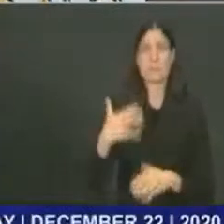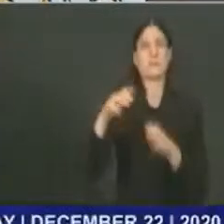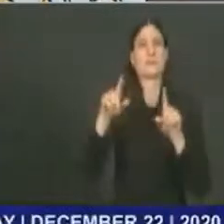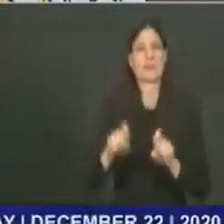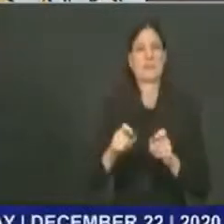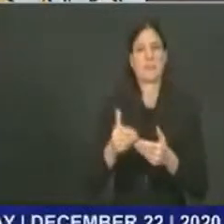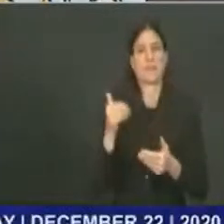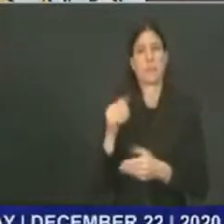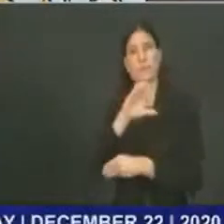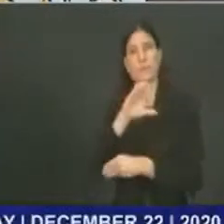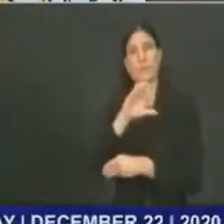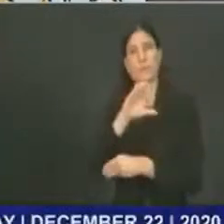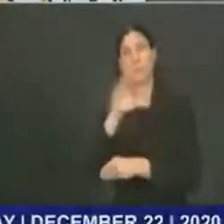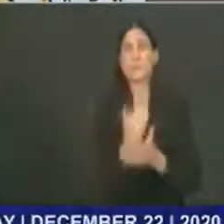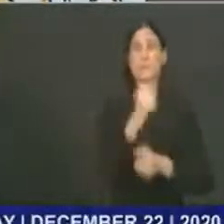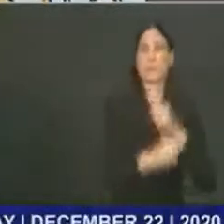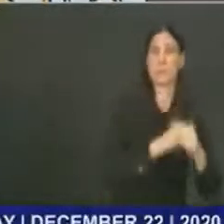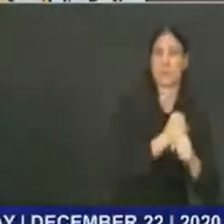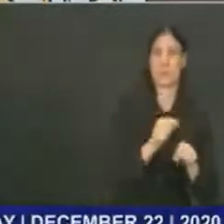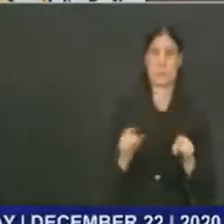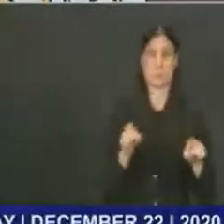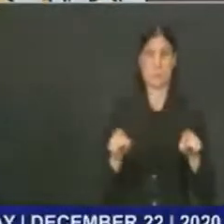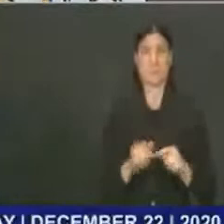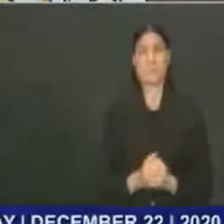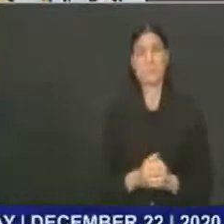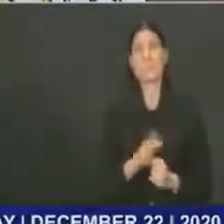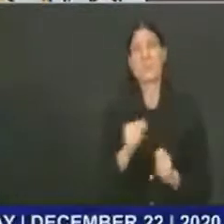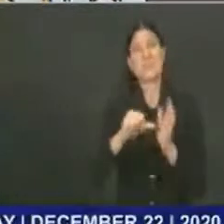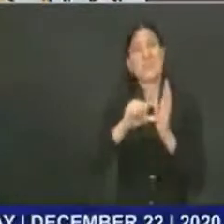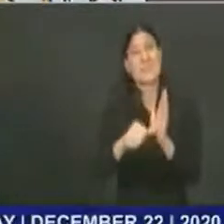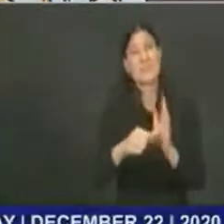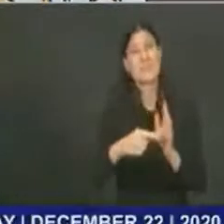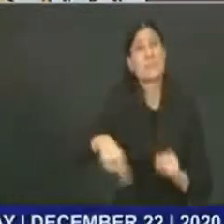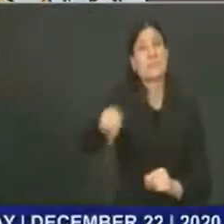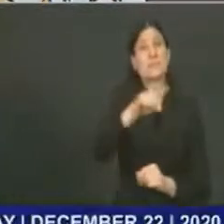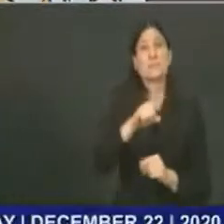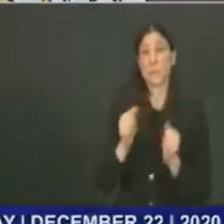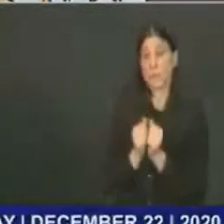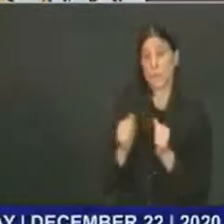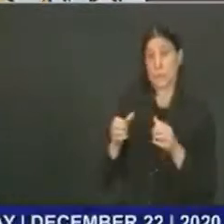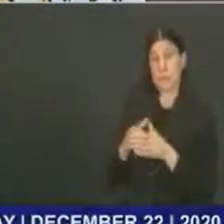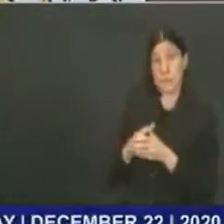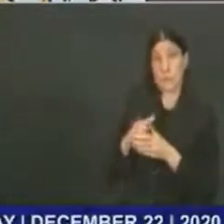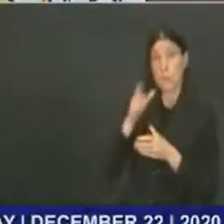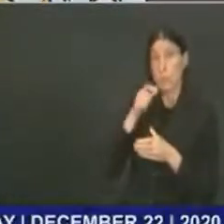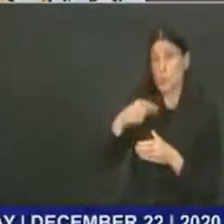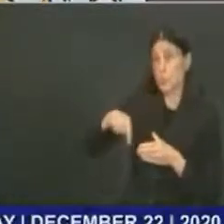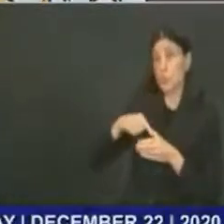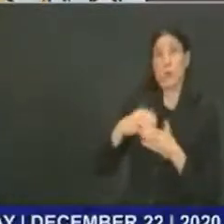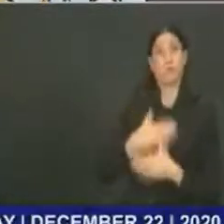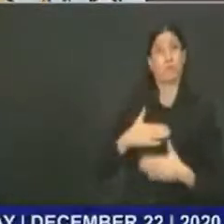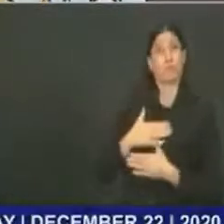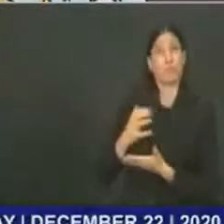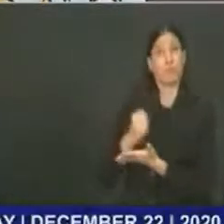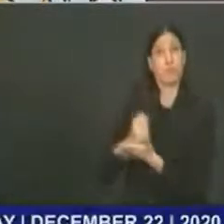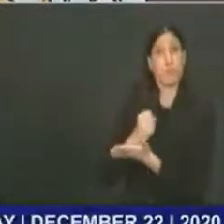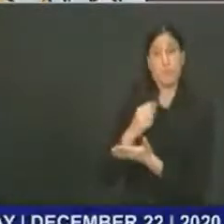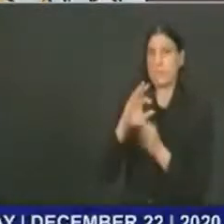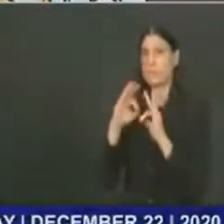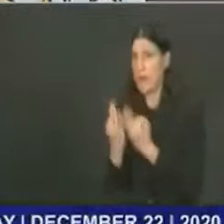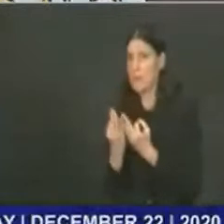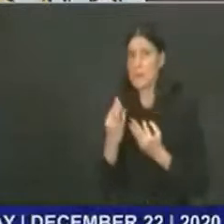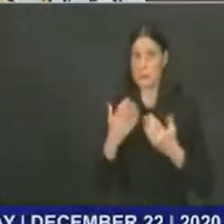Dr. Alexander Scott's going to talk more about testing in detail, but I just wanted to give everybody like a